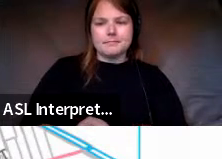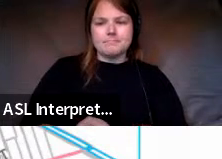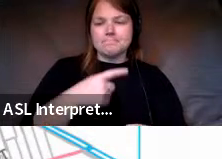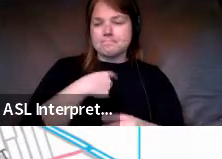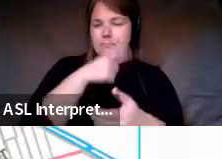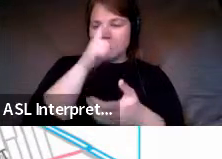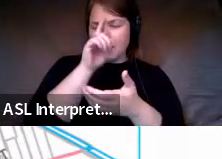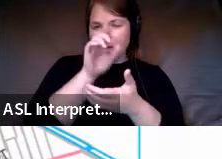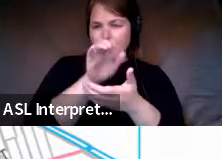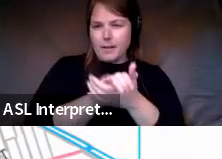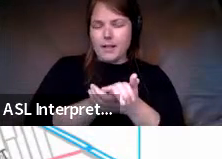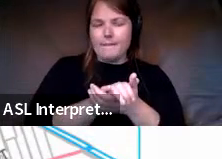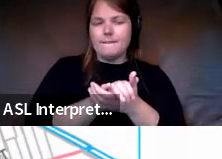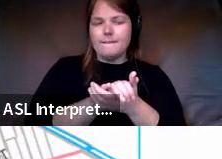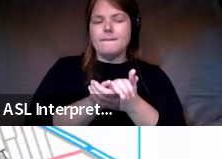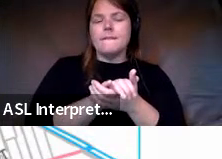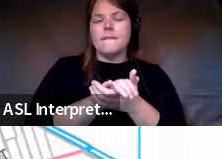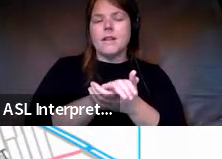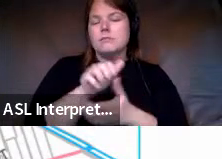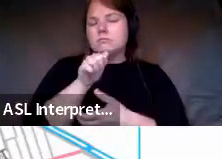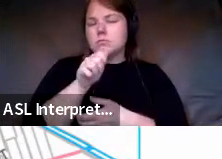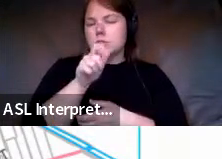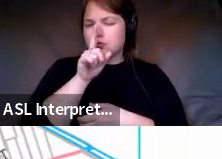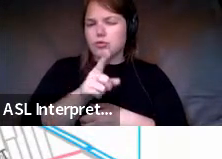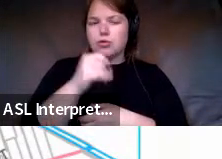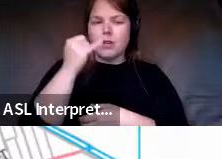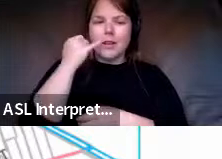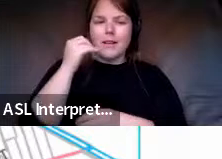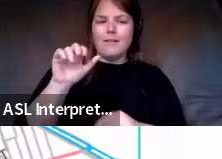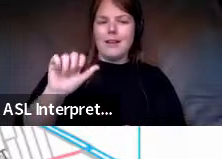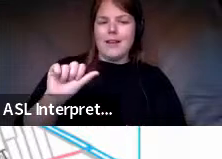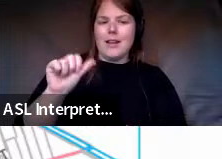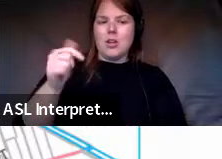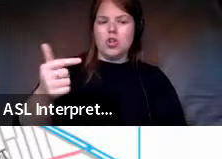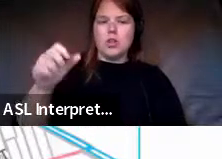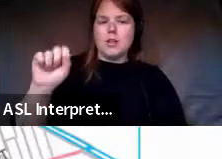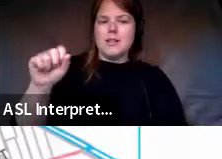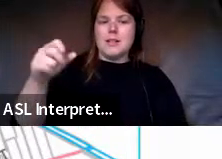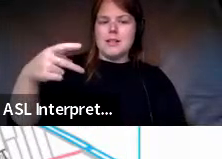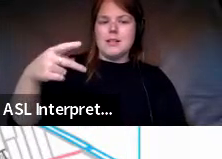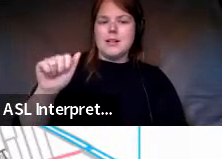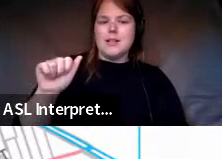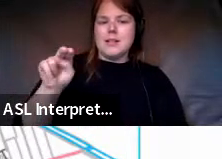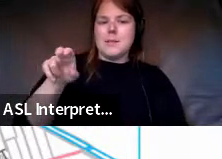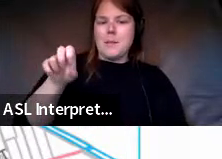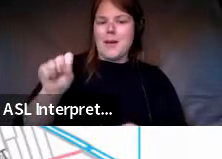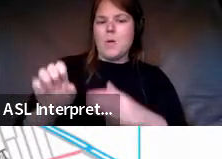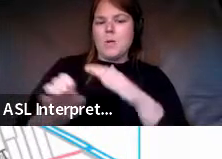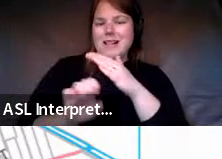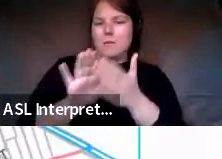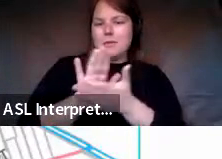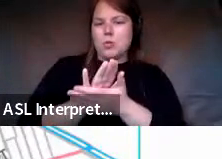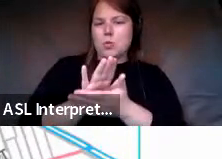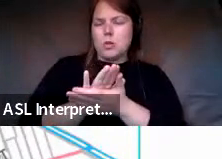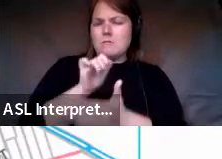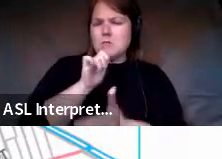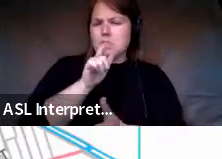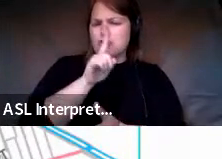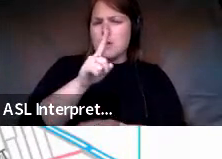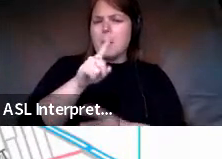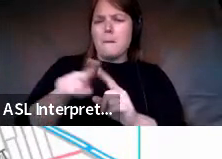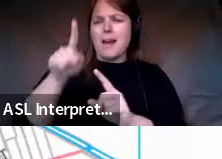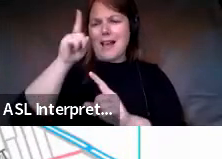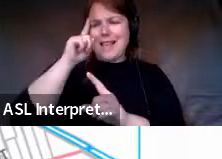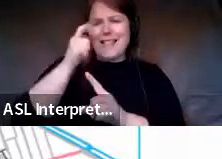believe that, and I don't know if that AG Spanos Elementary School is also, but I believe it's also in the